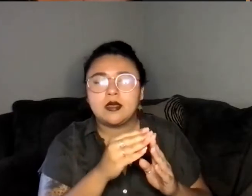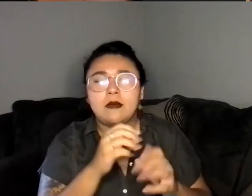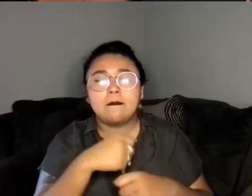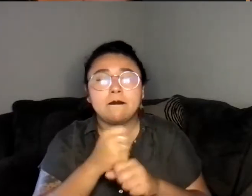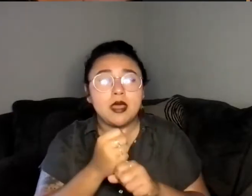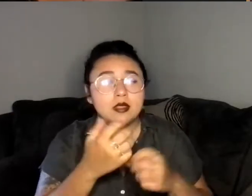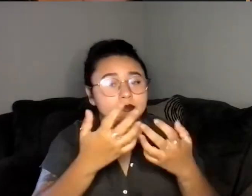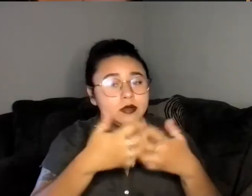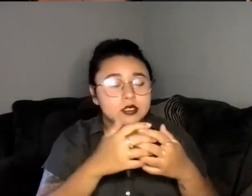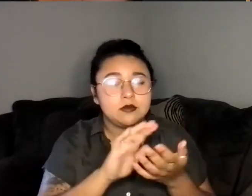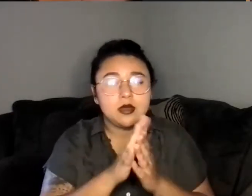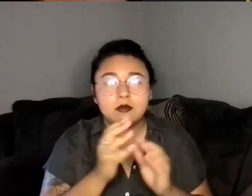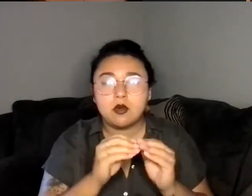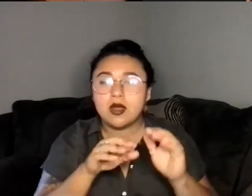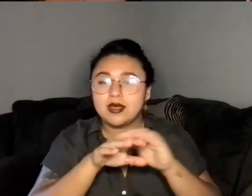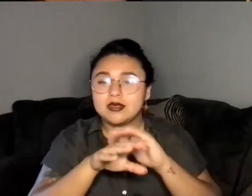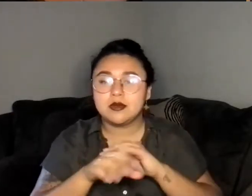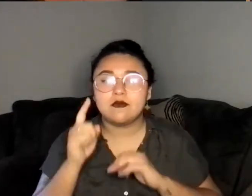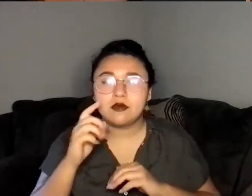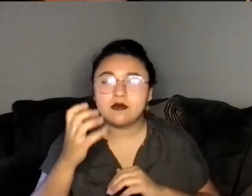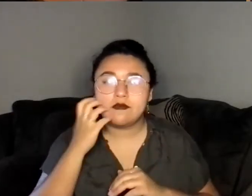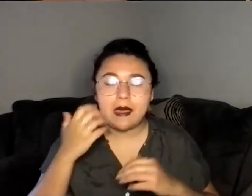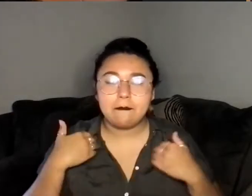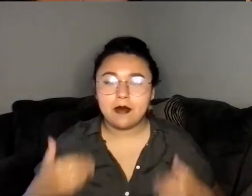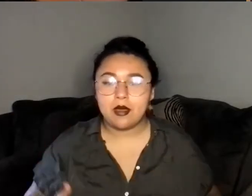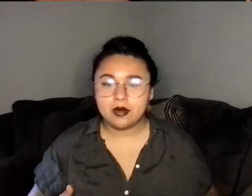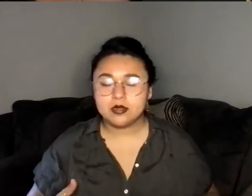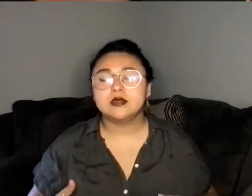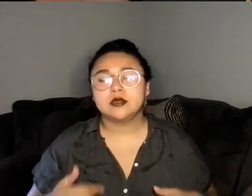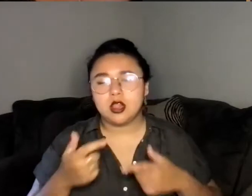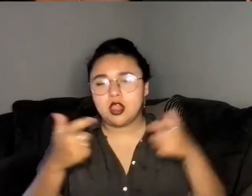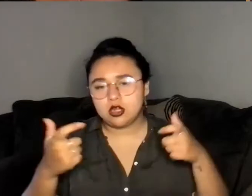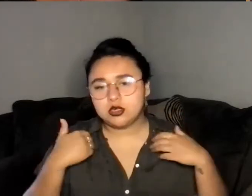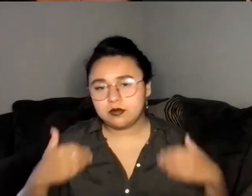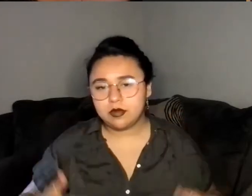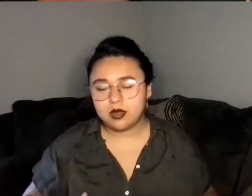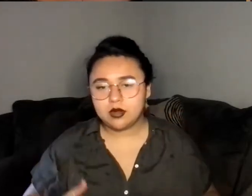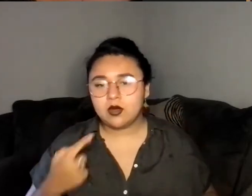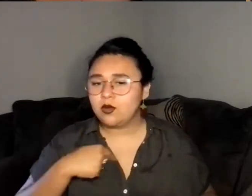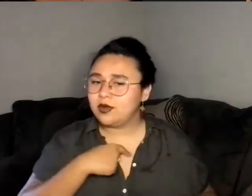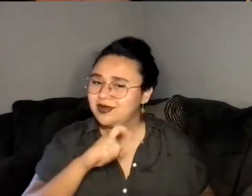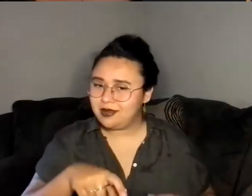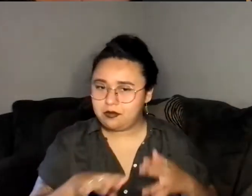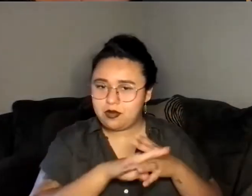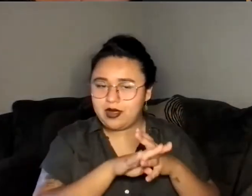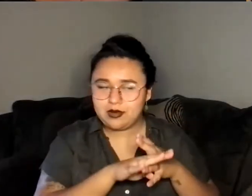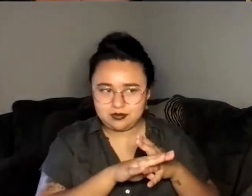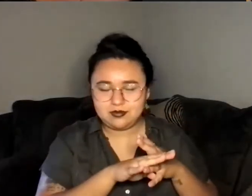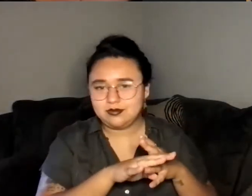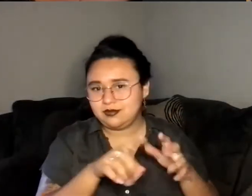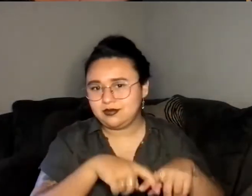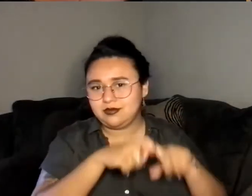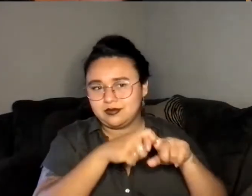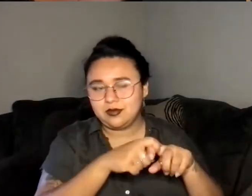COVID started because we really knew that we needed to do something when the crisis